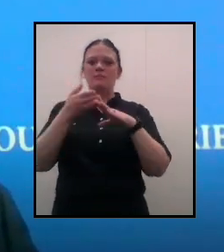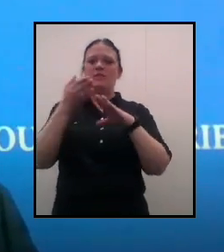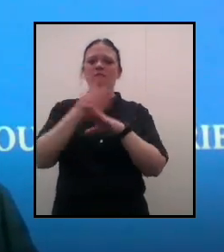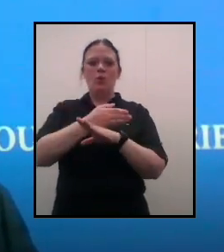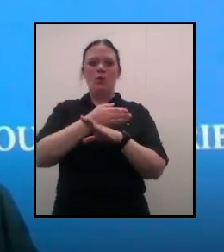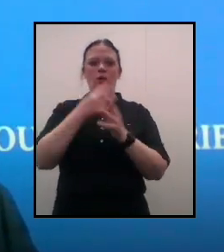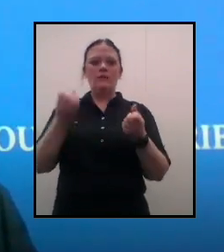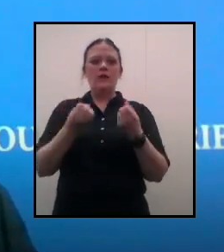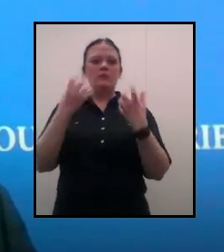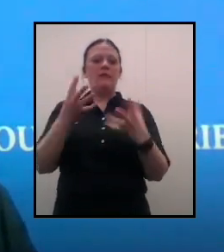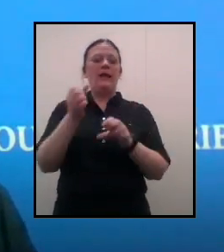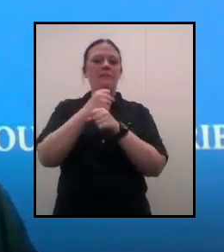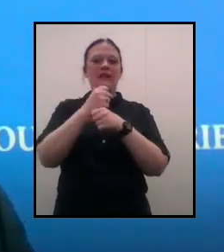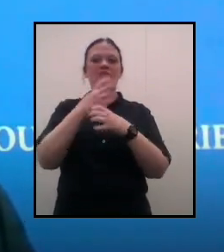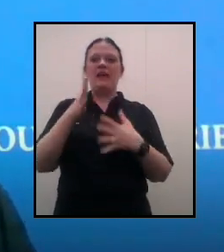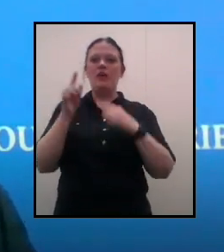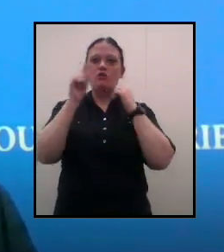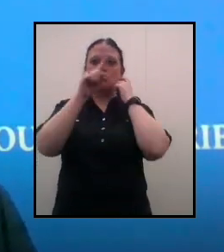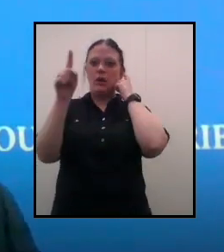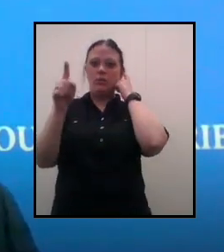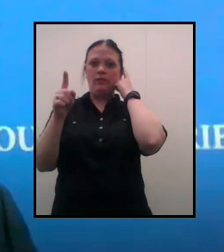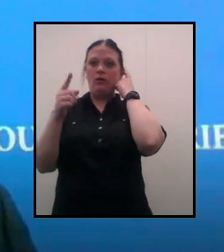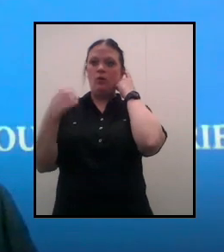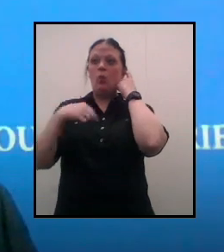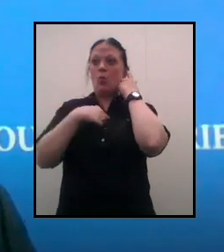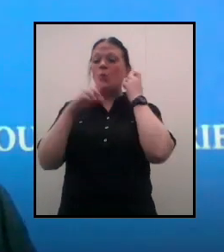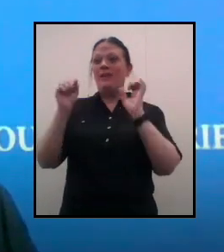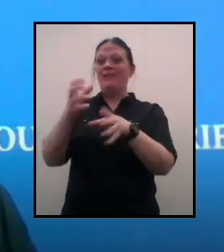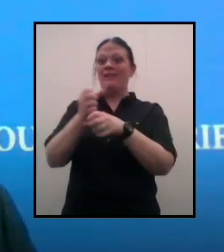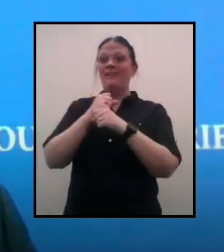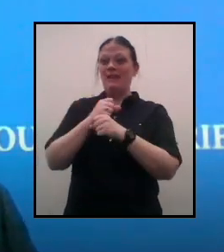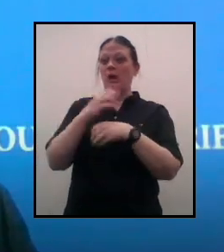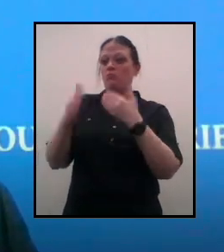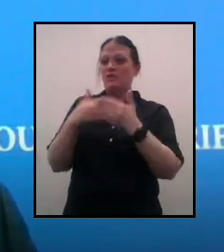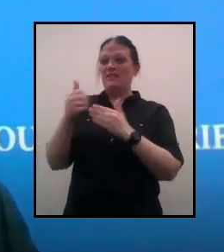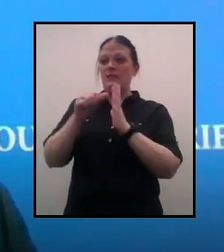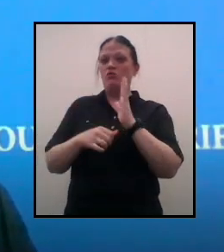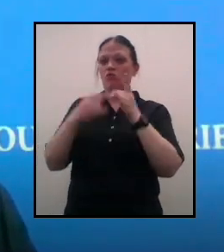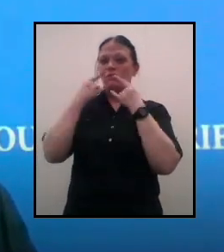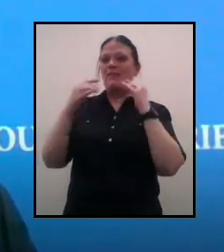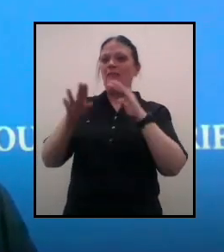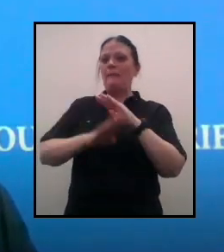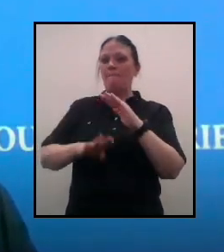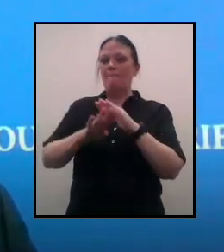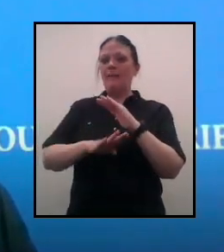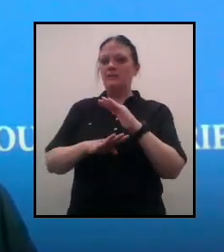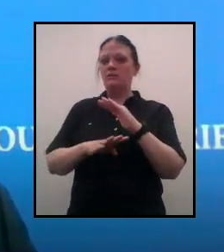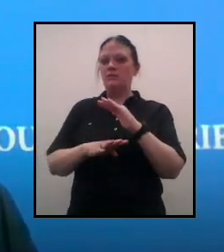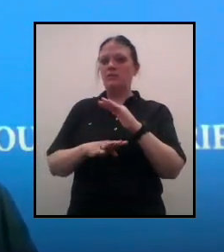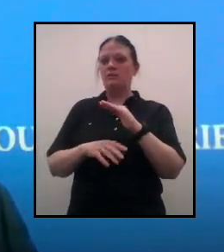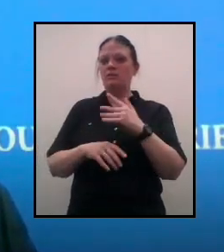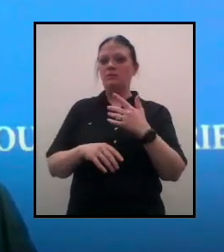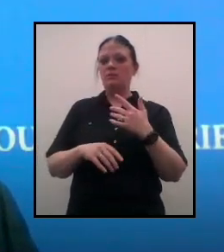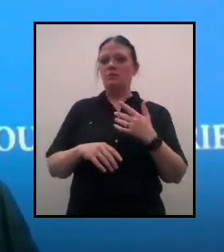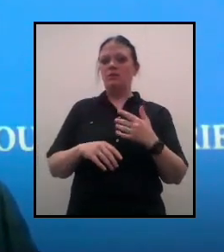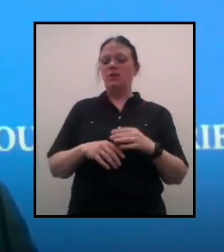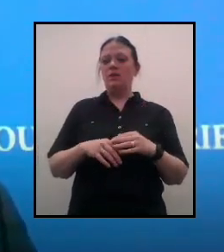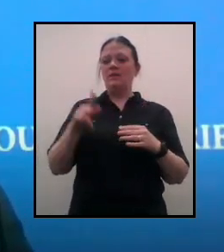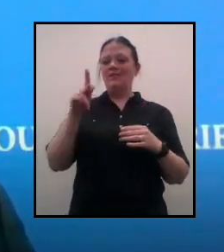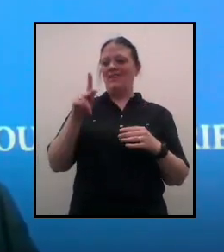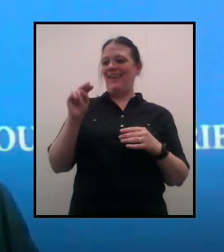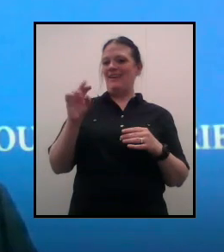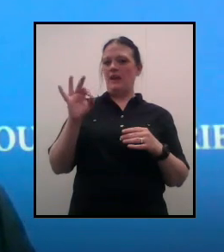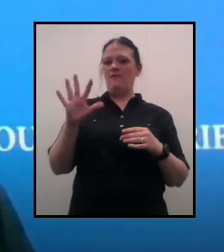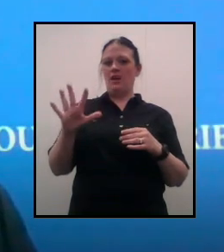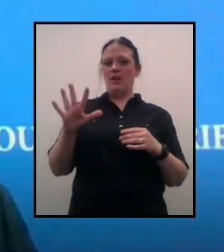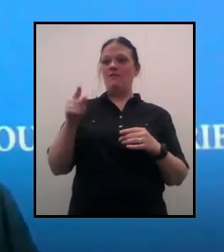lot of manufacturers out there. We can get the procedural masks, the basic masks, or KN95s. Those are available.